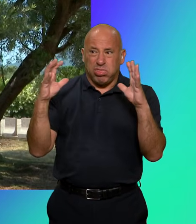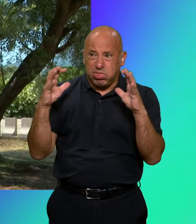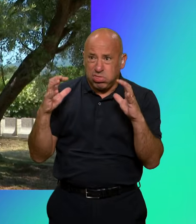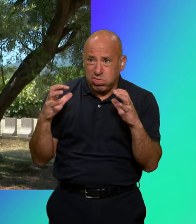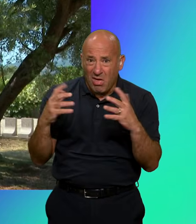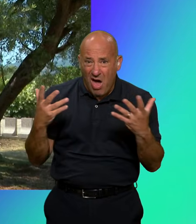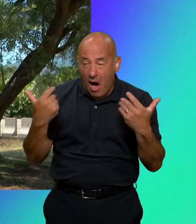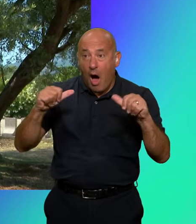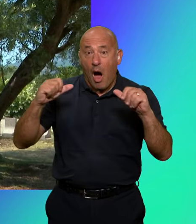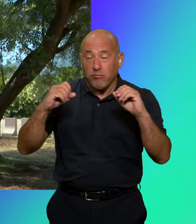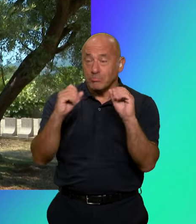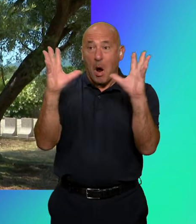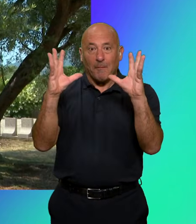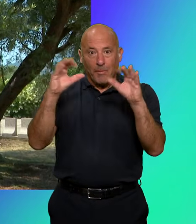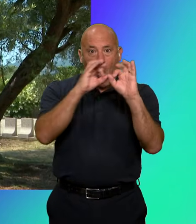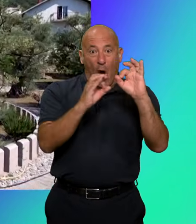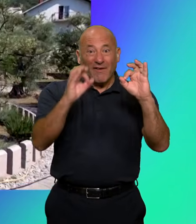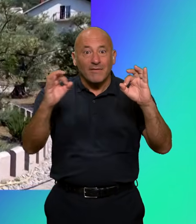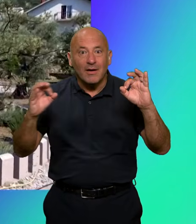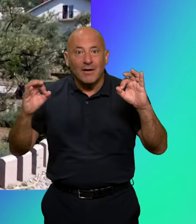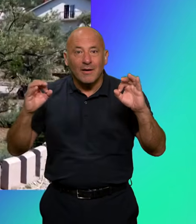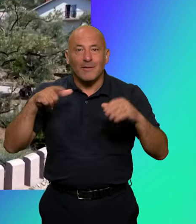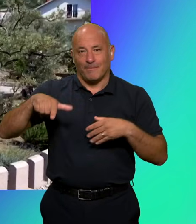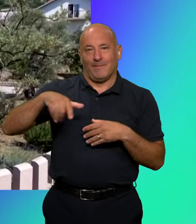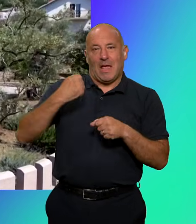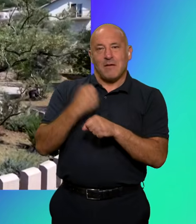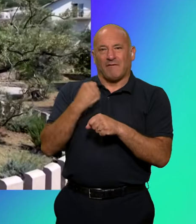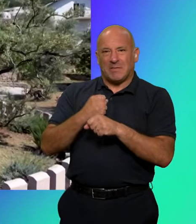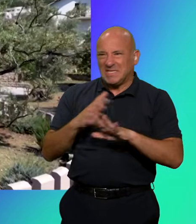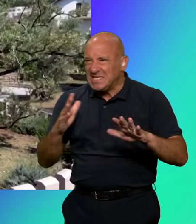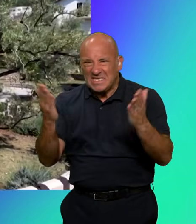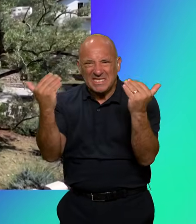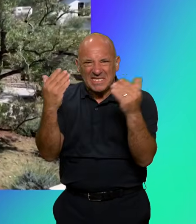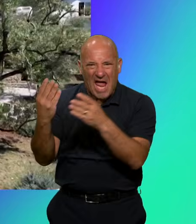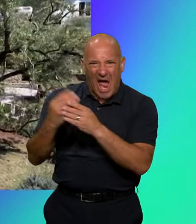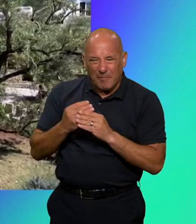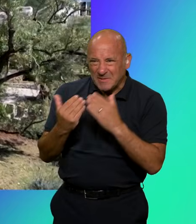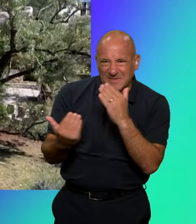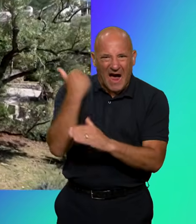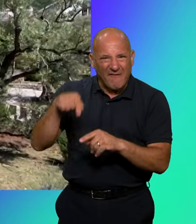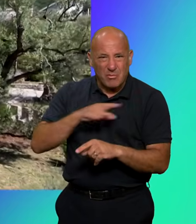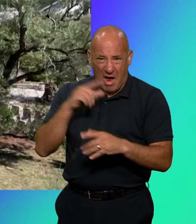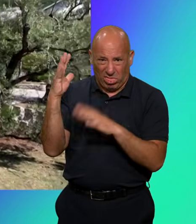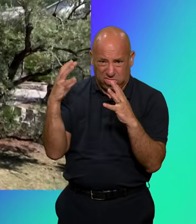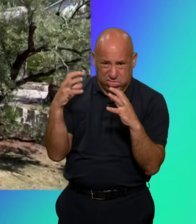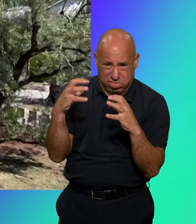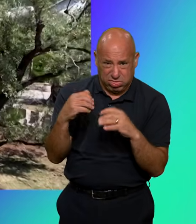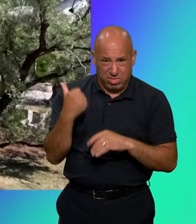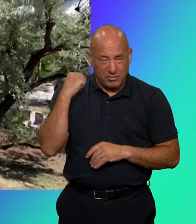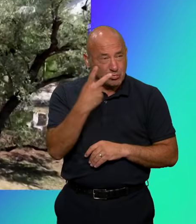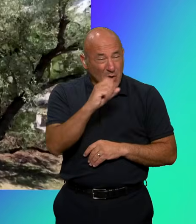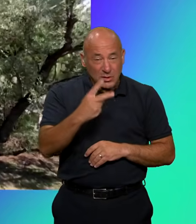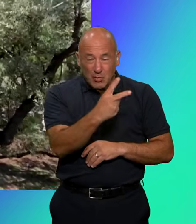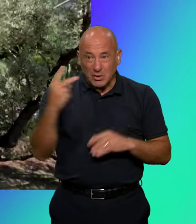trees has finally seen it bearing fruit. The local government brought in extra help to save the tree after its health began to